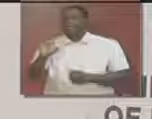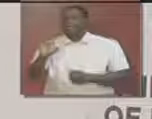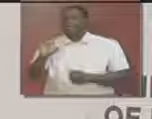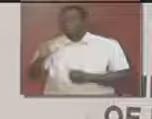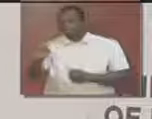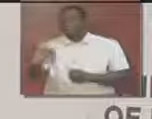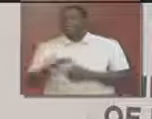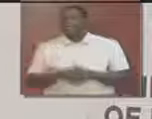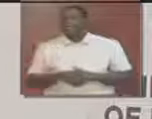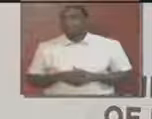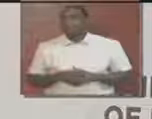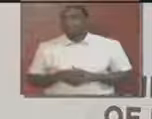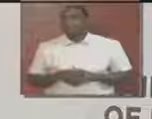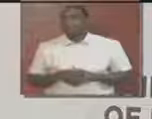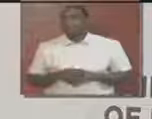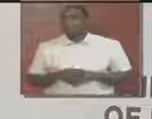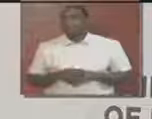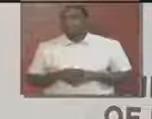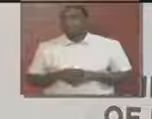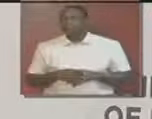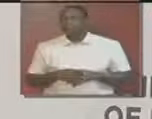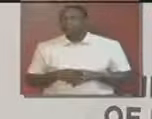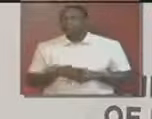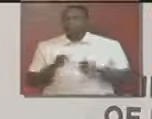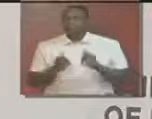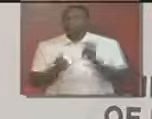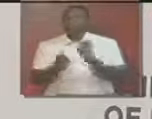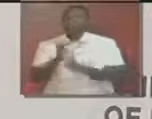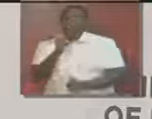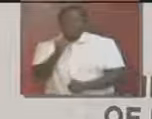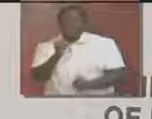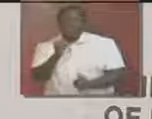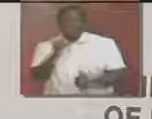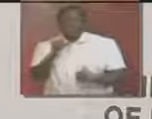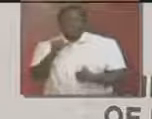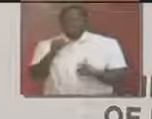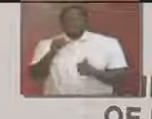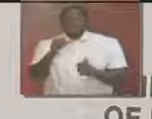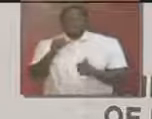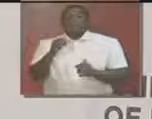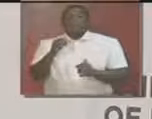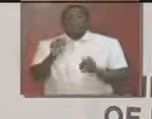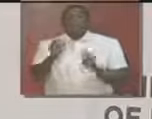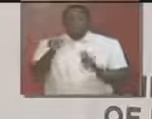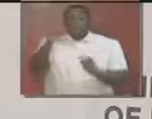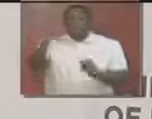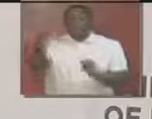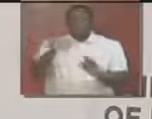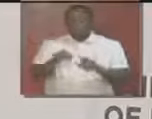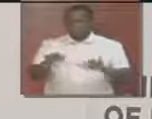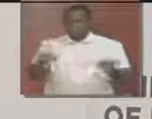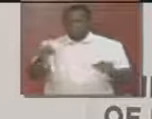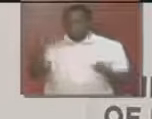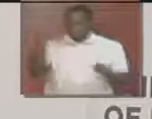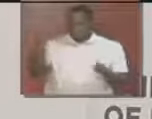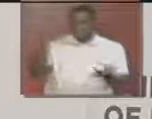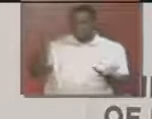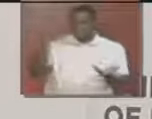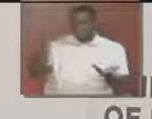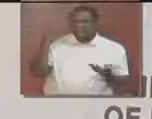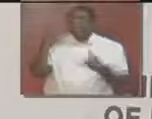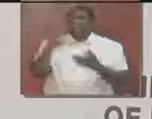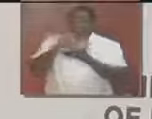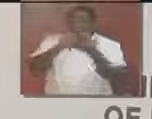as I told you before. So it's mostly Afro-Trinidadian children and also mixed children. And this is also the scene has been showing